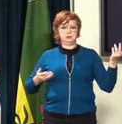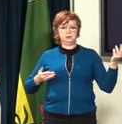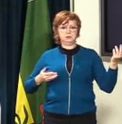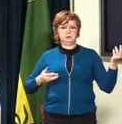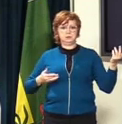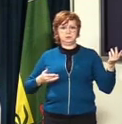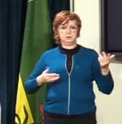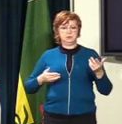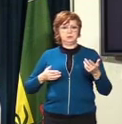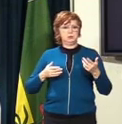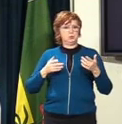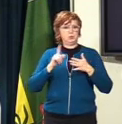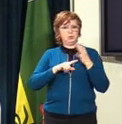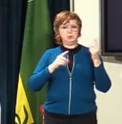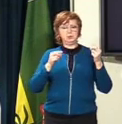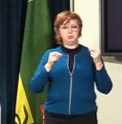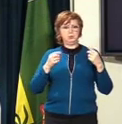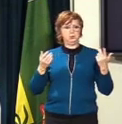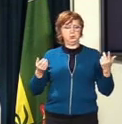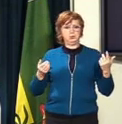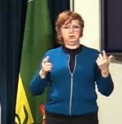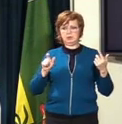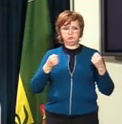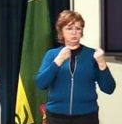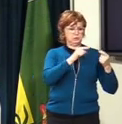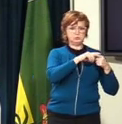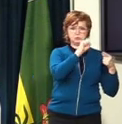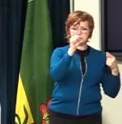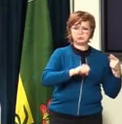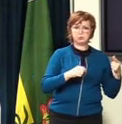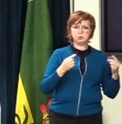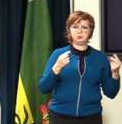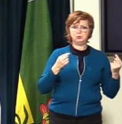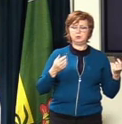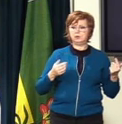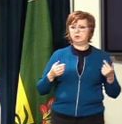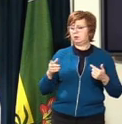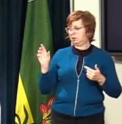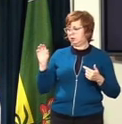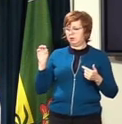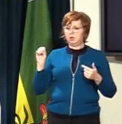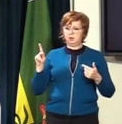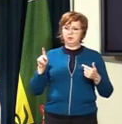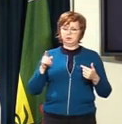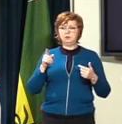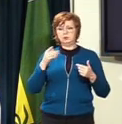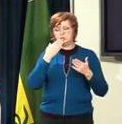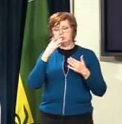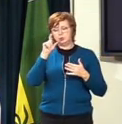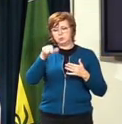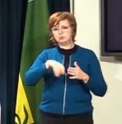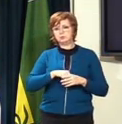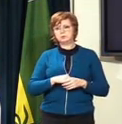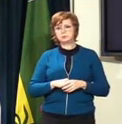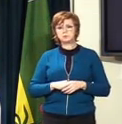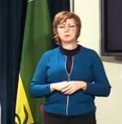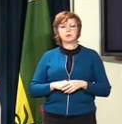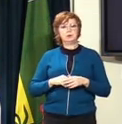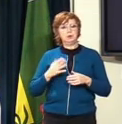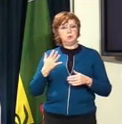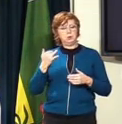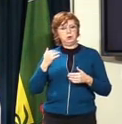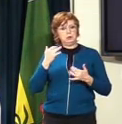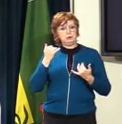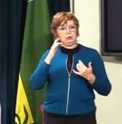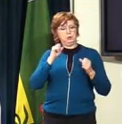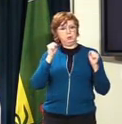there are these challenges? So good question, and specifically, to that issue around transportation through the winter months, and the weather